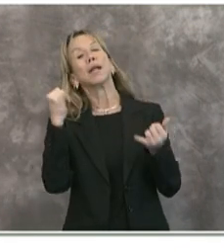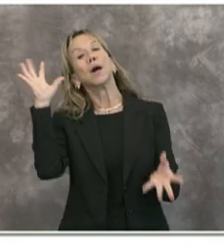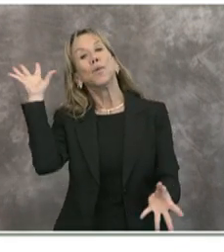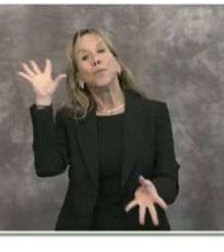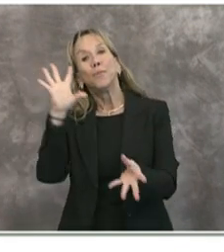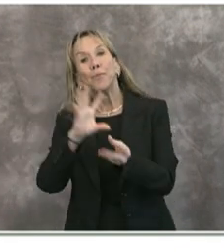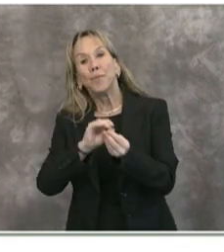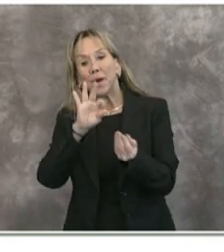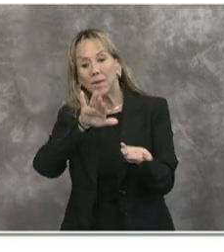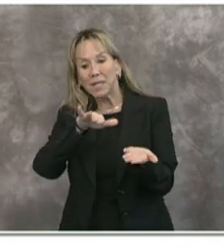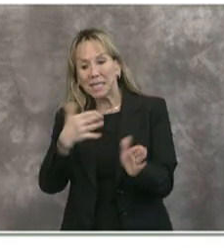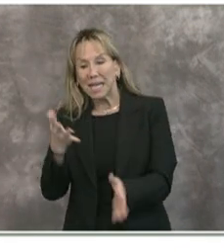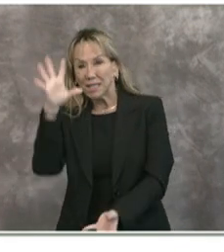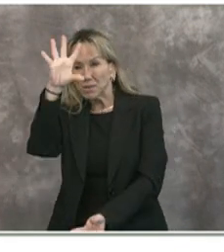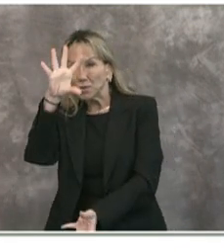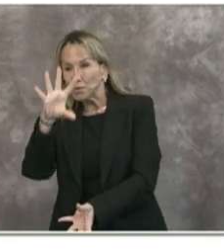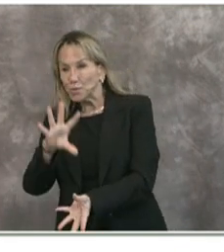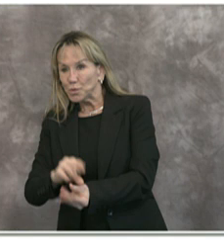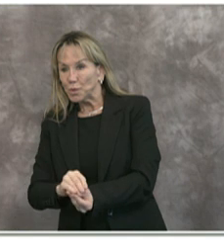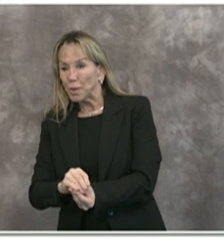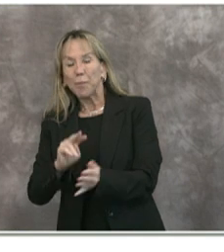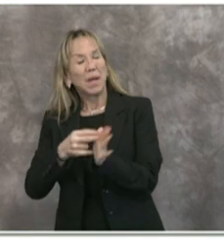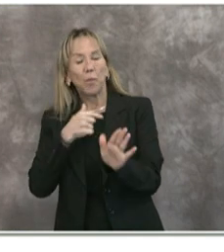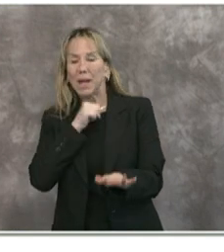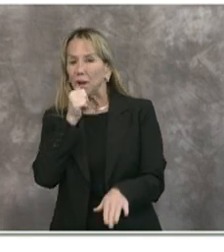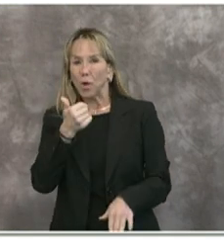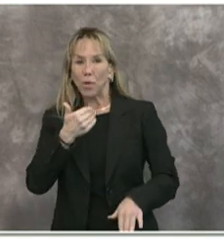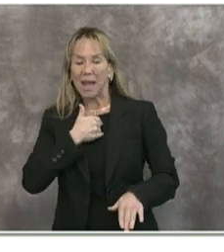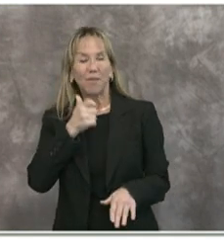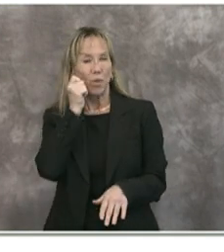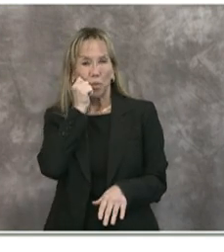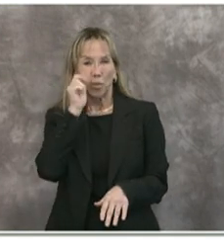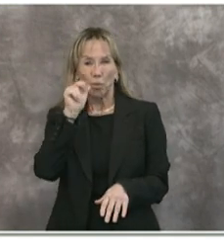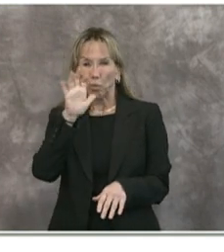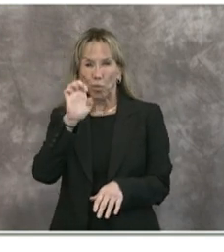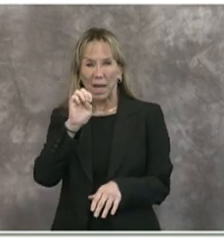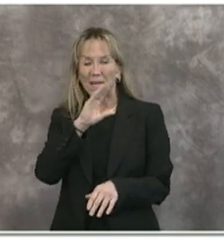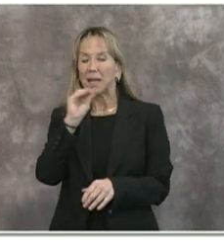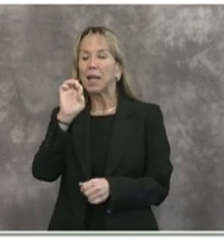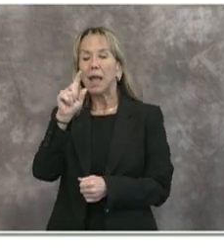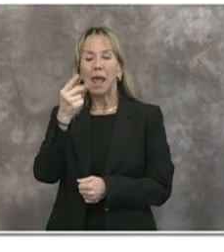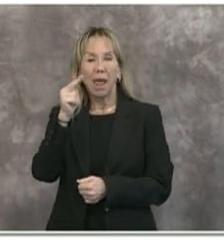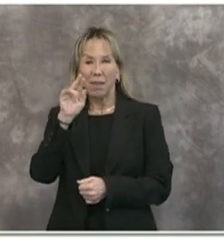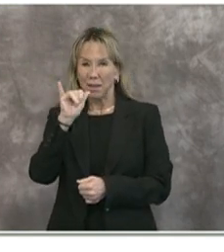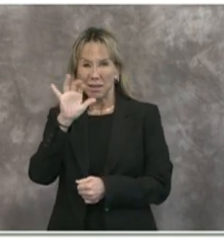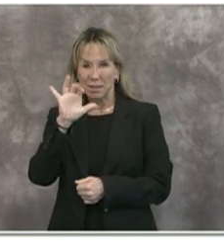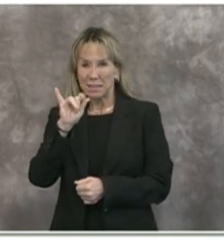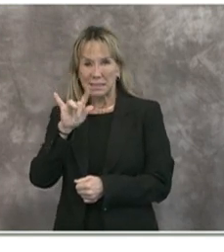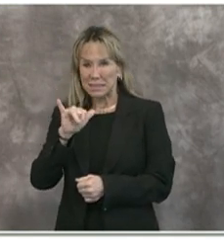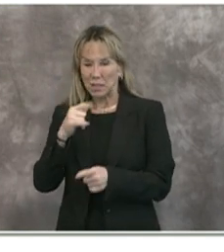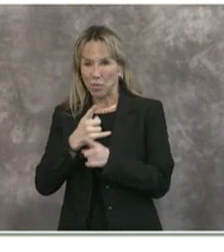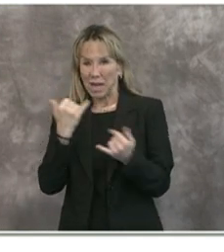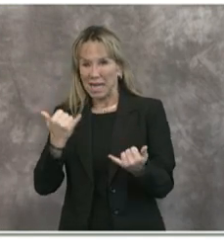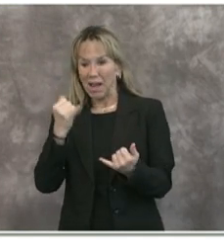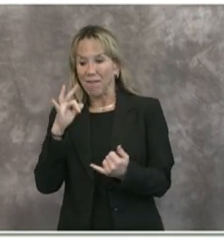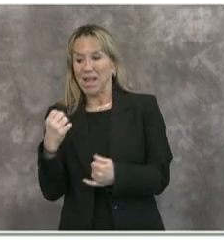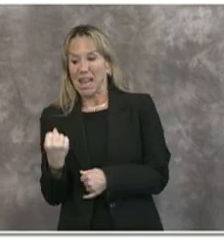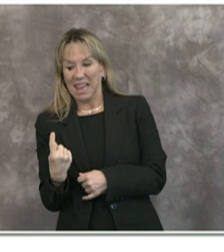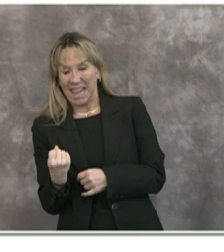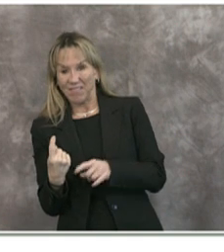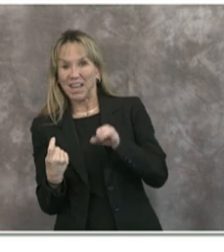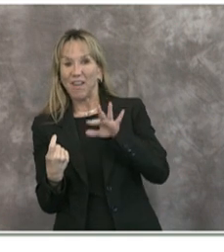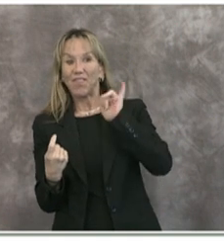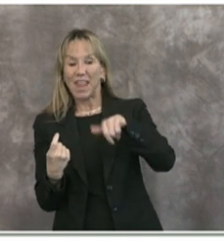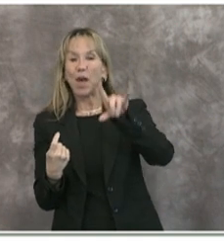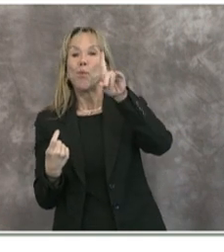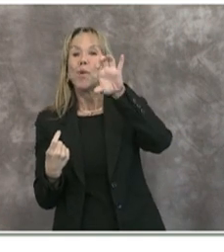total number of deaths, which means we do not have race and ethnicity at this time for 11 of the 150 deaths.